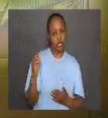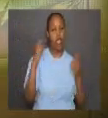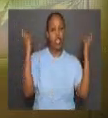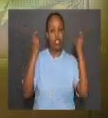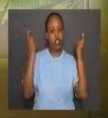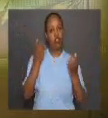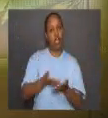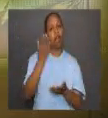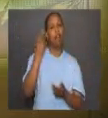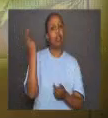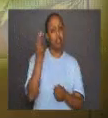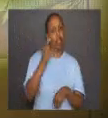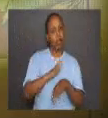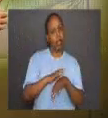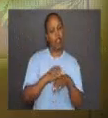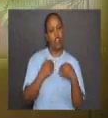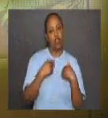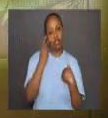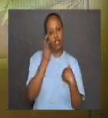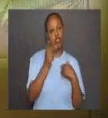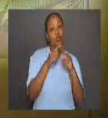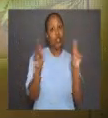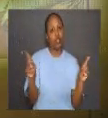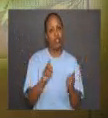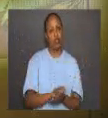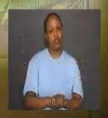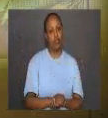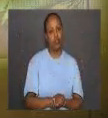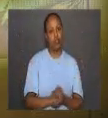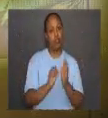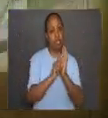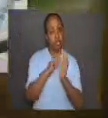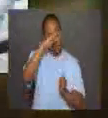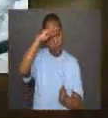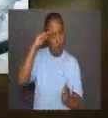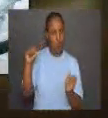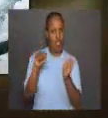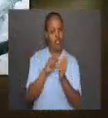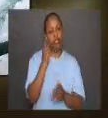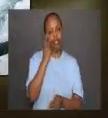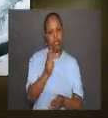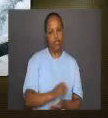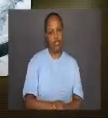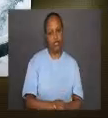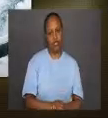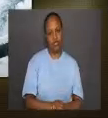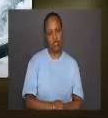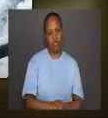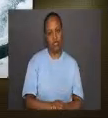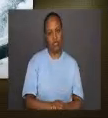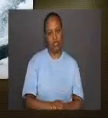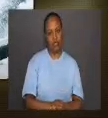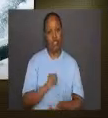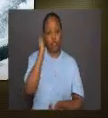natural resources using the example of the Blue Nile. Ethiopia is the